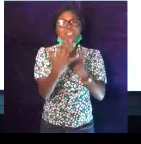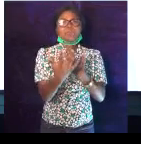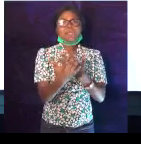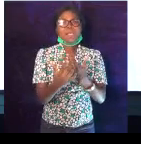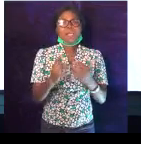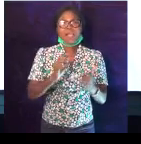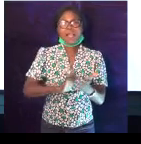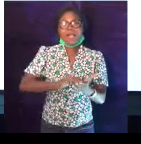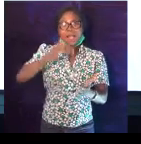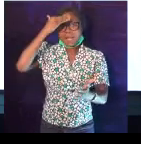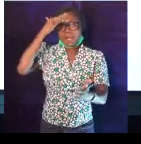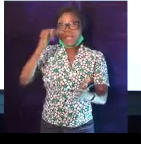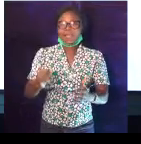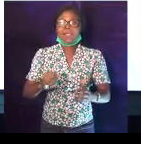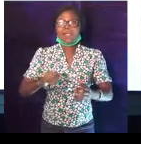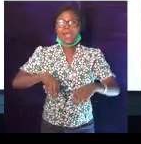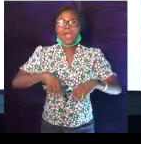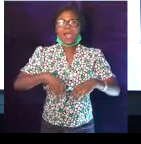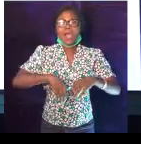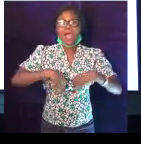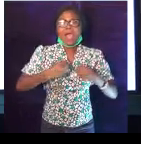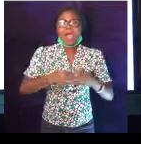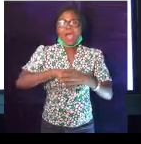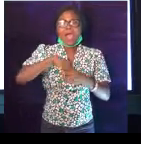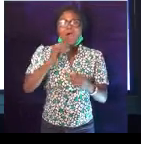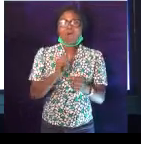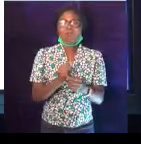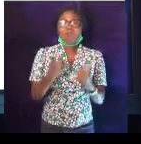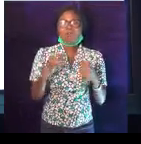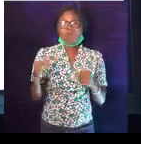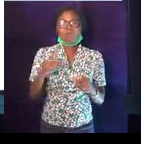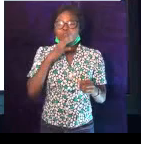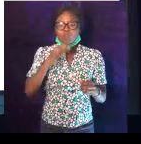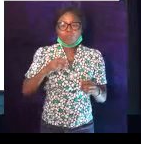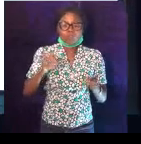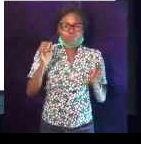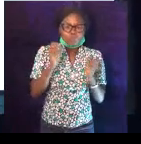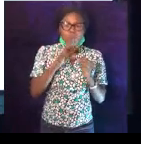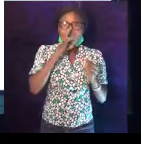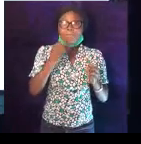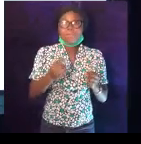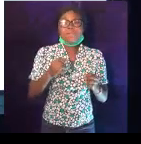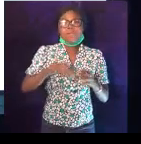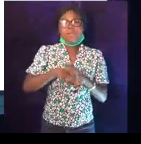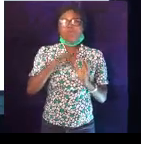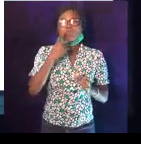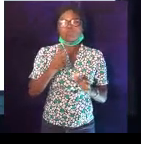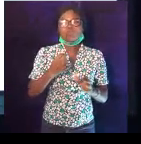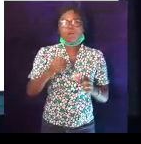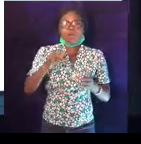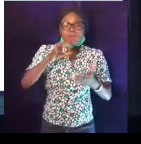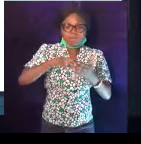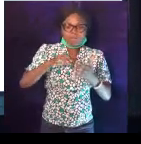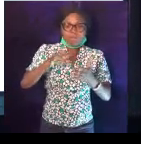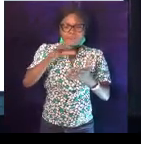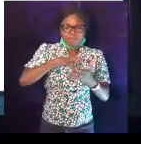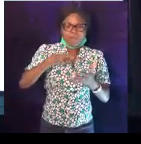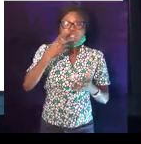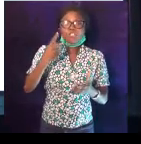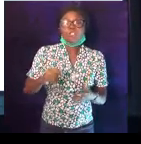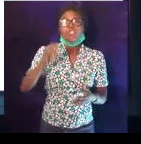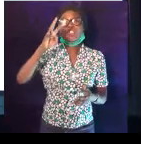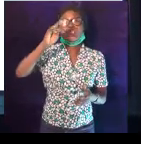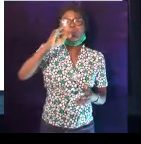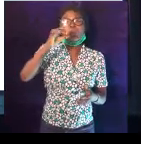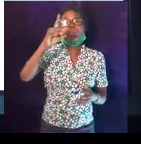outcomes. By the end of this lesson, we should be able to find the mode of organized data, and that means we are going to be extending our